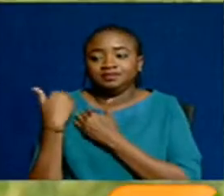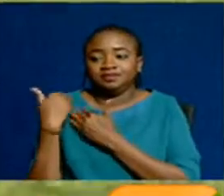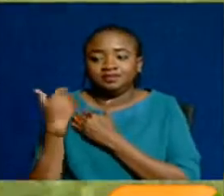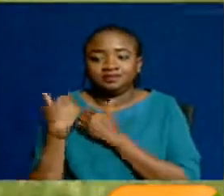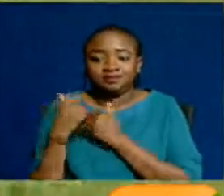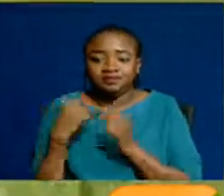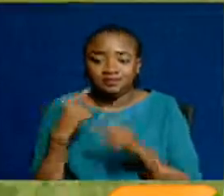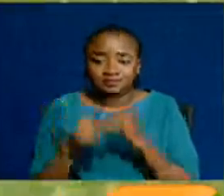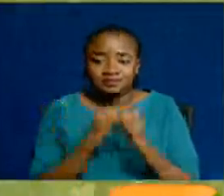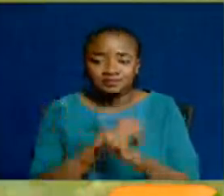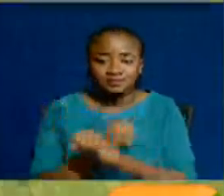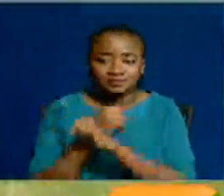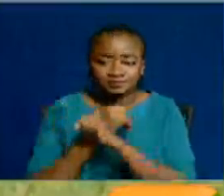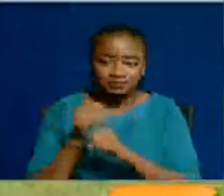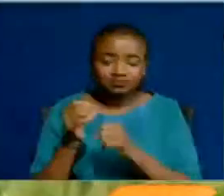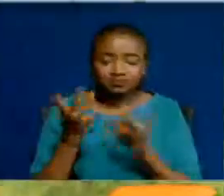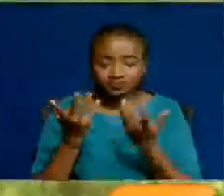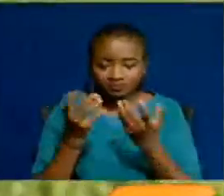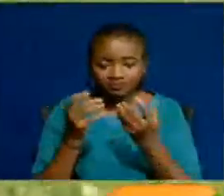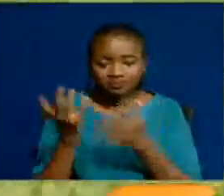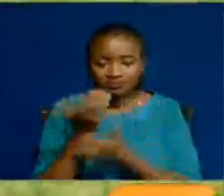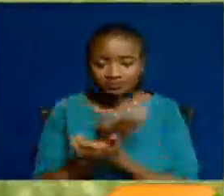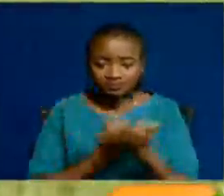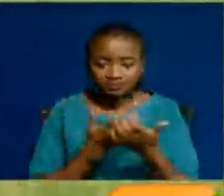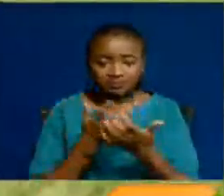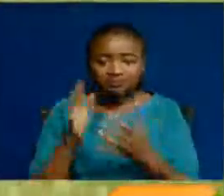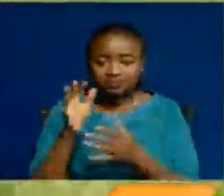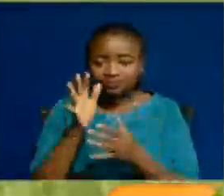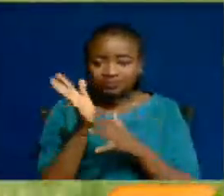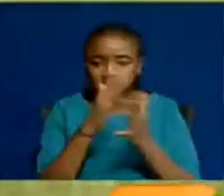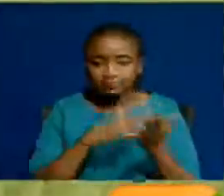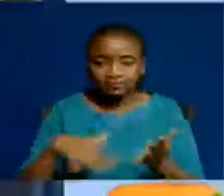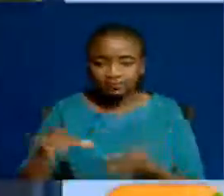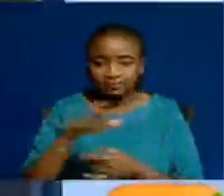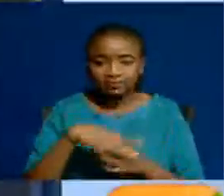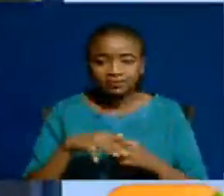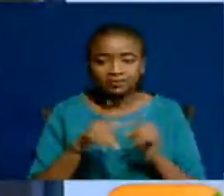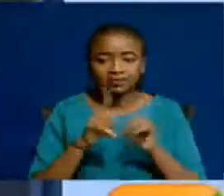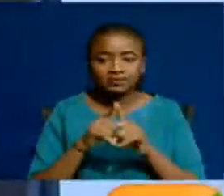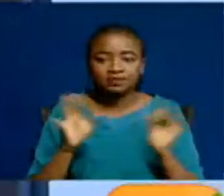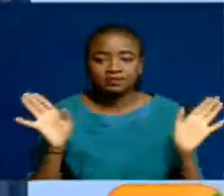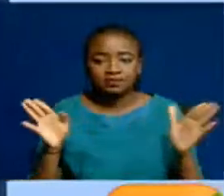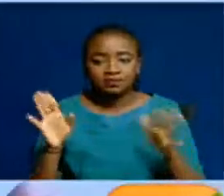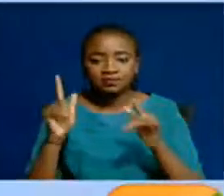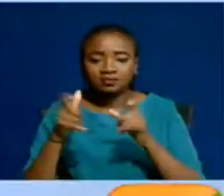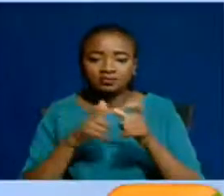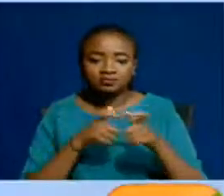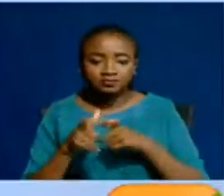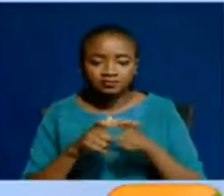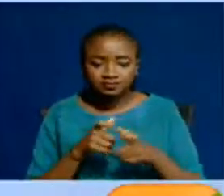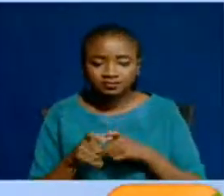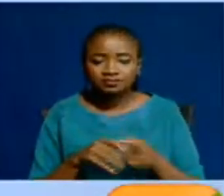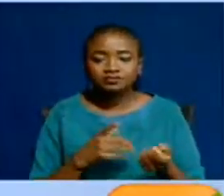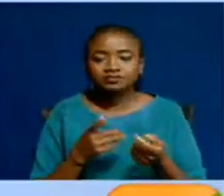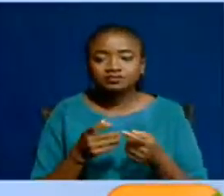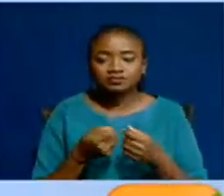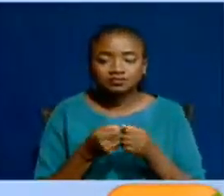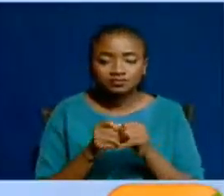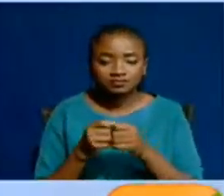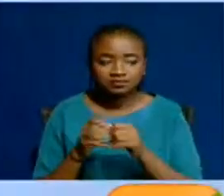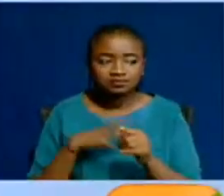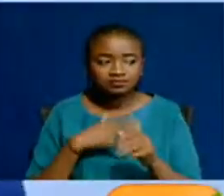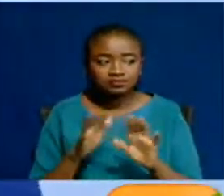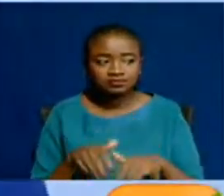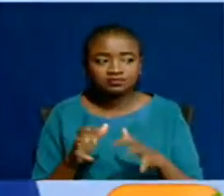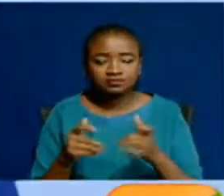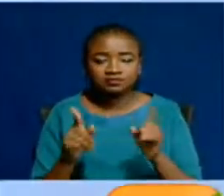ecosystems and supporting human livelihoods. Birds can control pests on our farm. They feed on pests, they become like